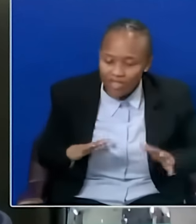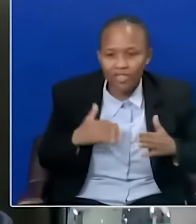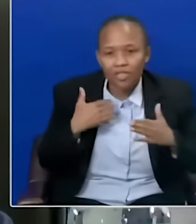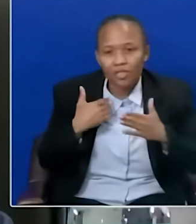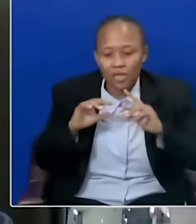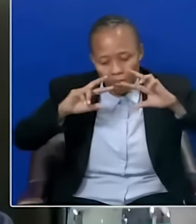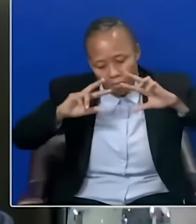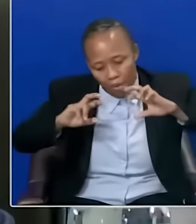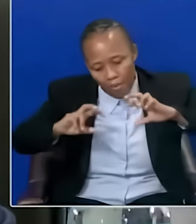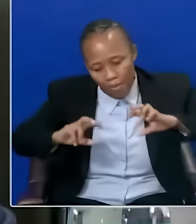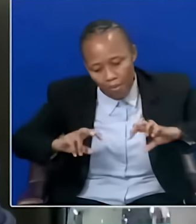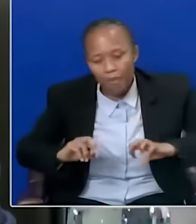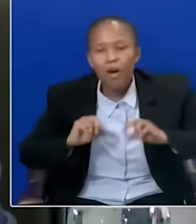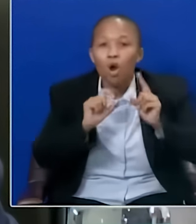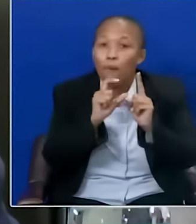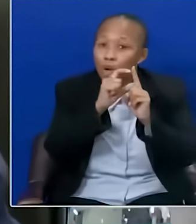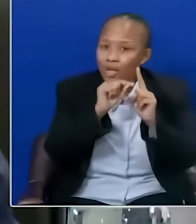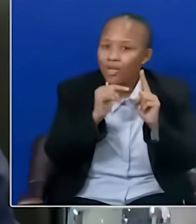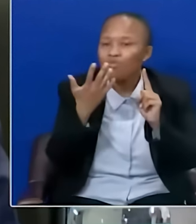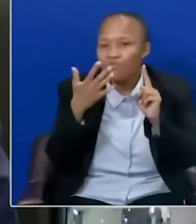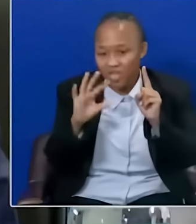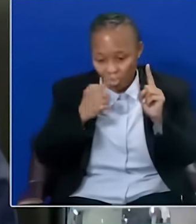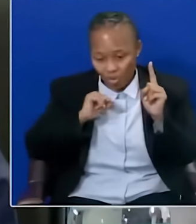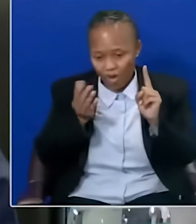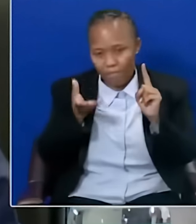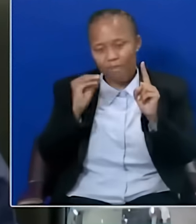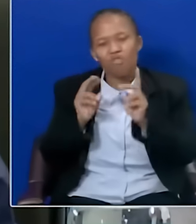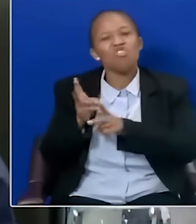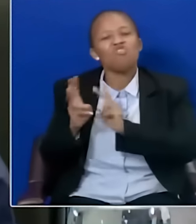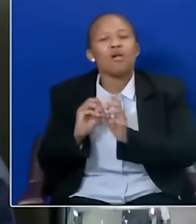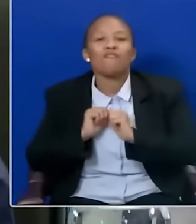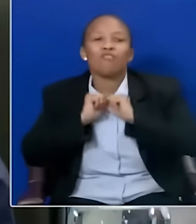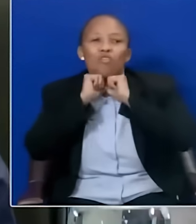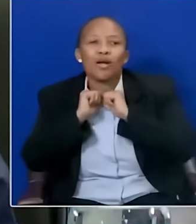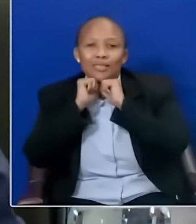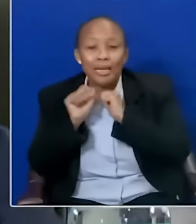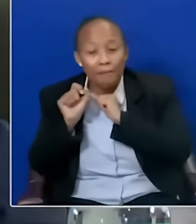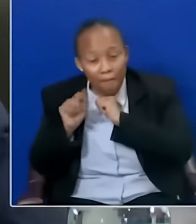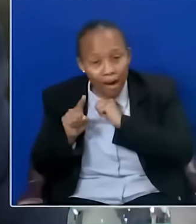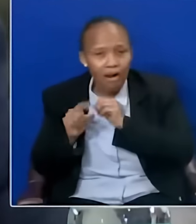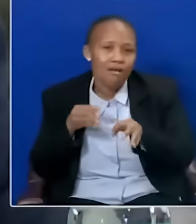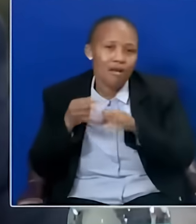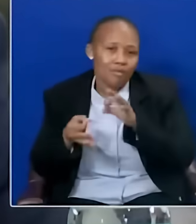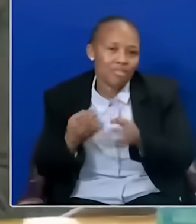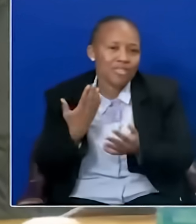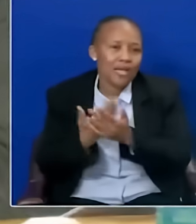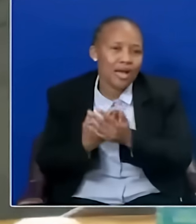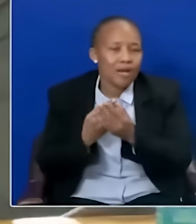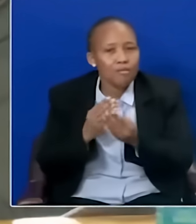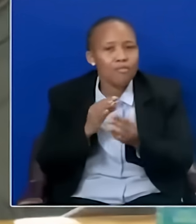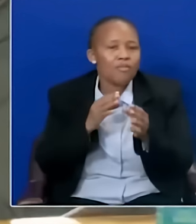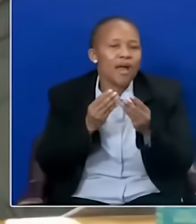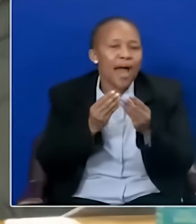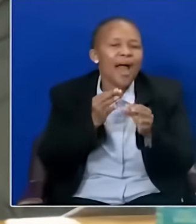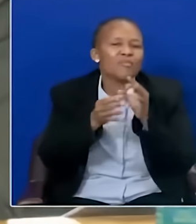of August. So that was the explanation which could address as to why that period. But Brigadier, that can't